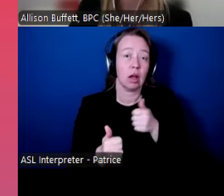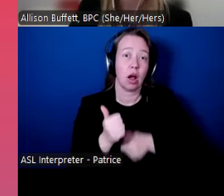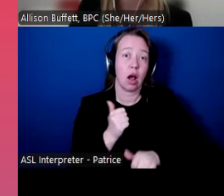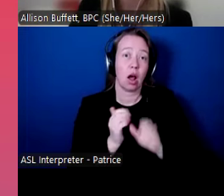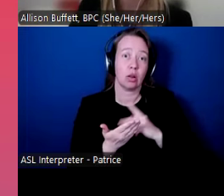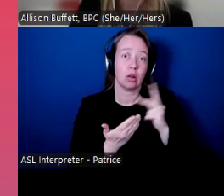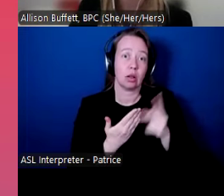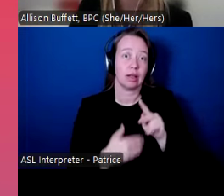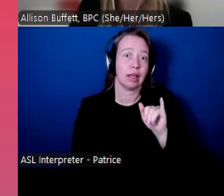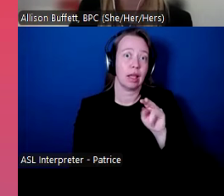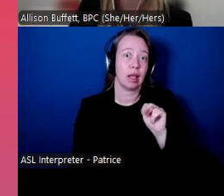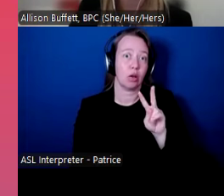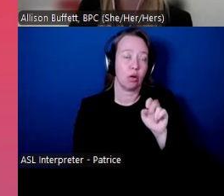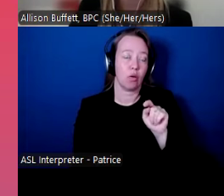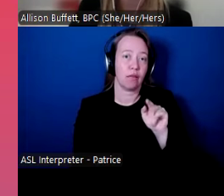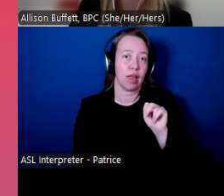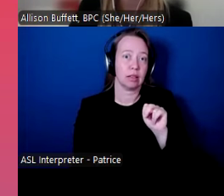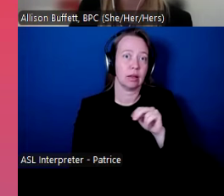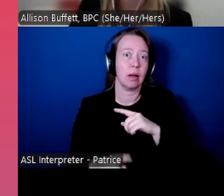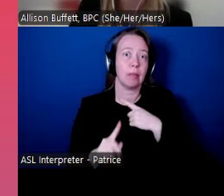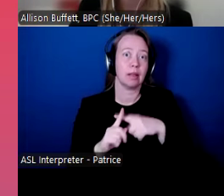Workforce Innovation and Opportunity Act.